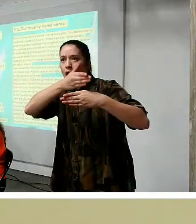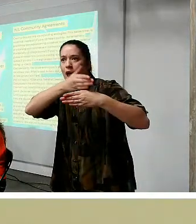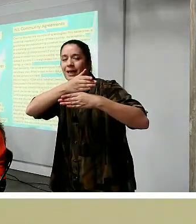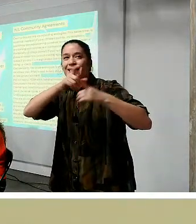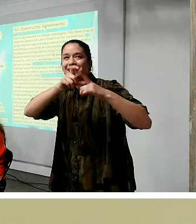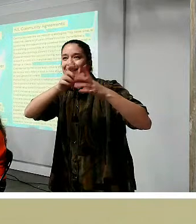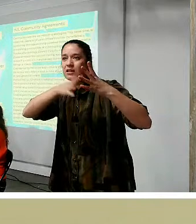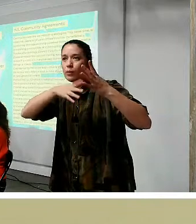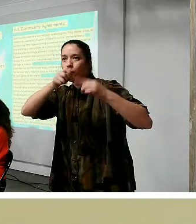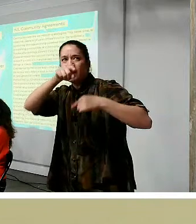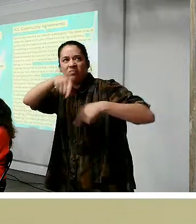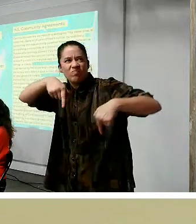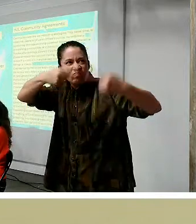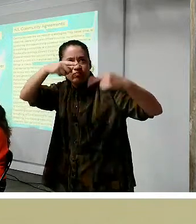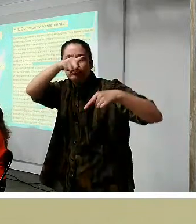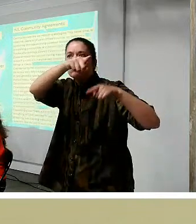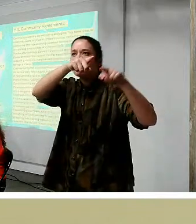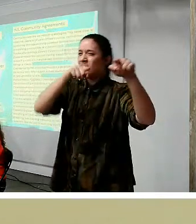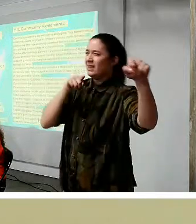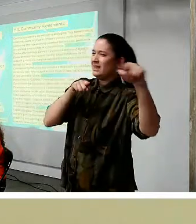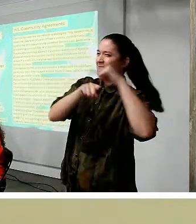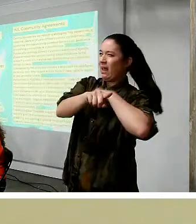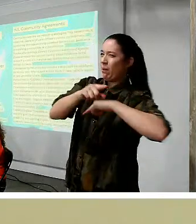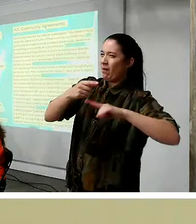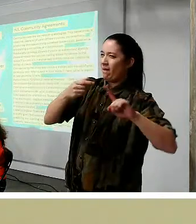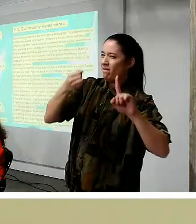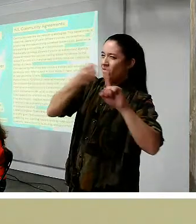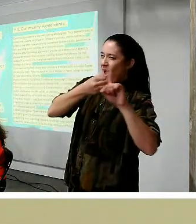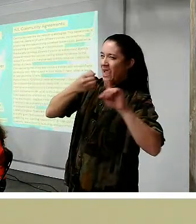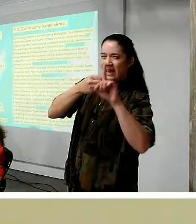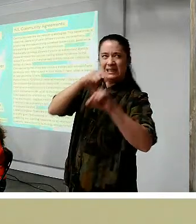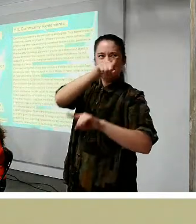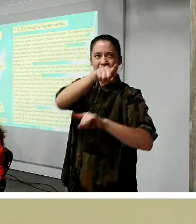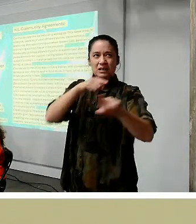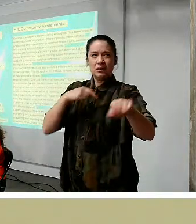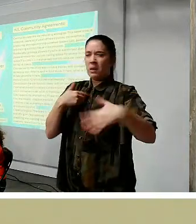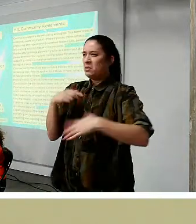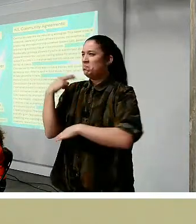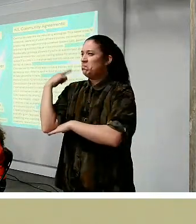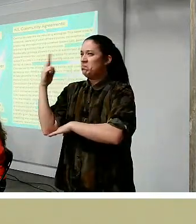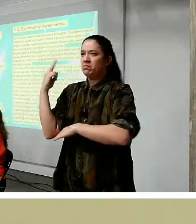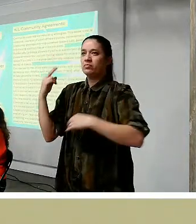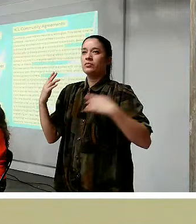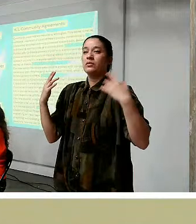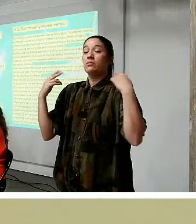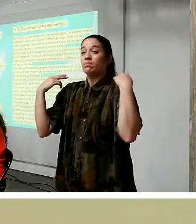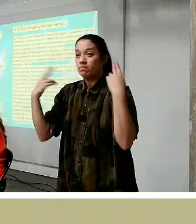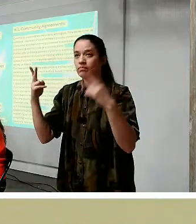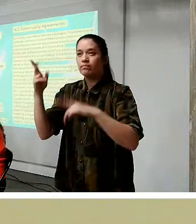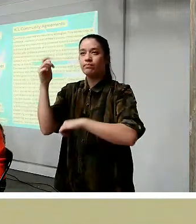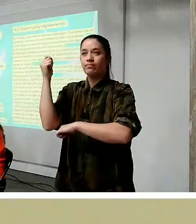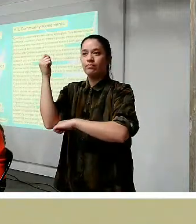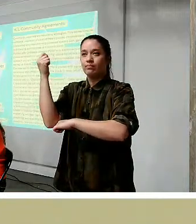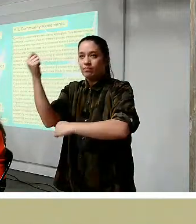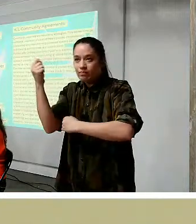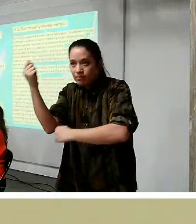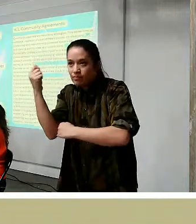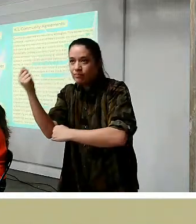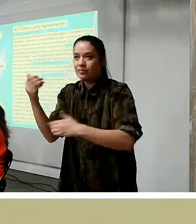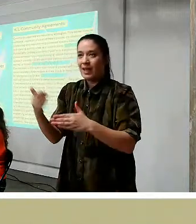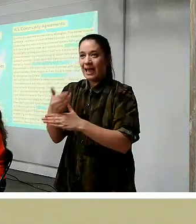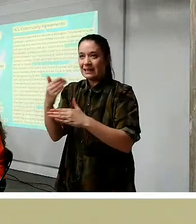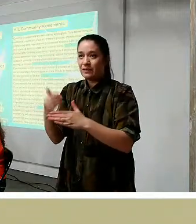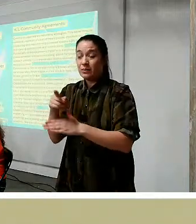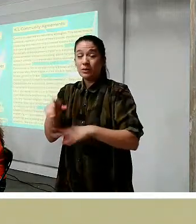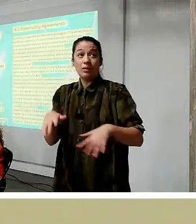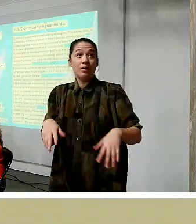state violence. And I was like, I just need to learn more from this person. And then finally, I got to meet you over the summer. And I